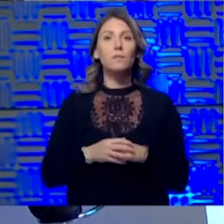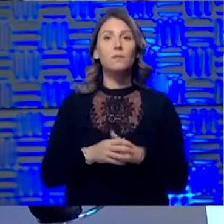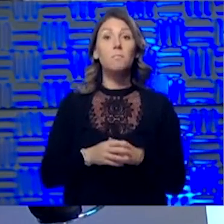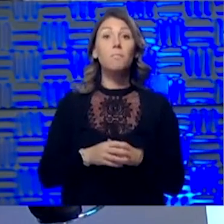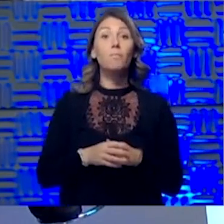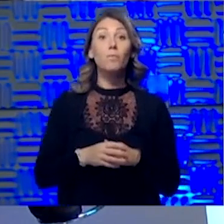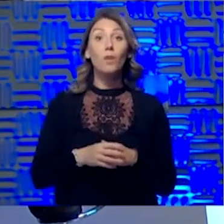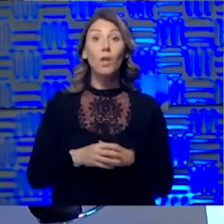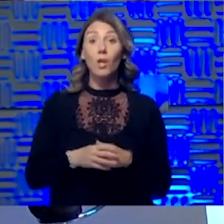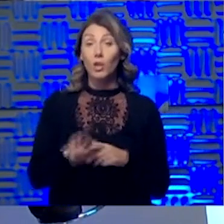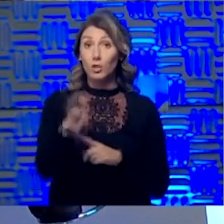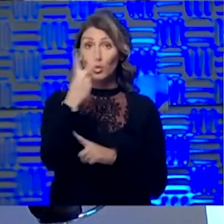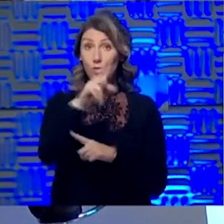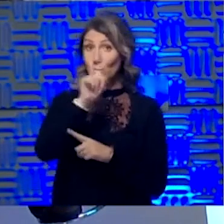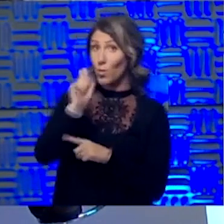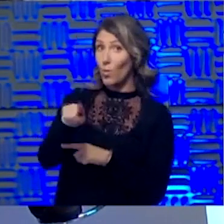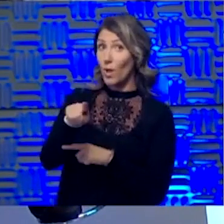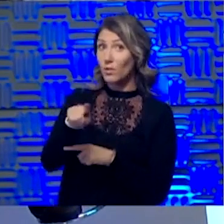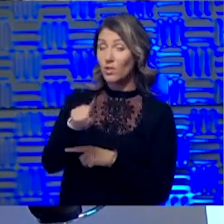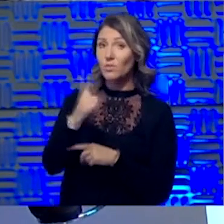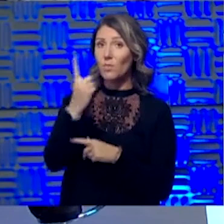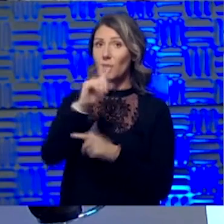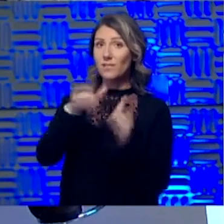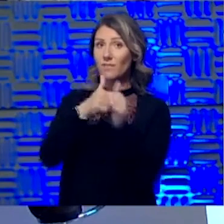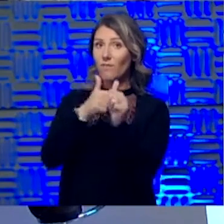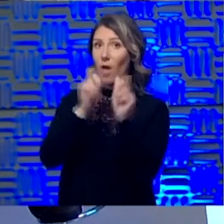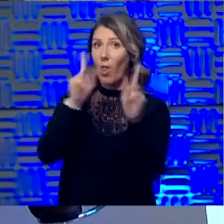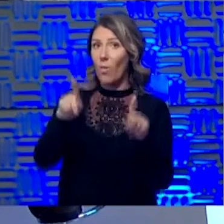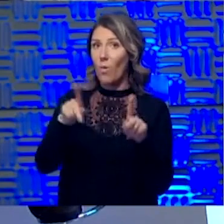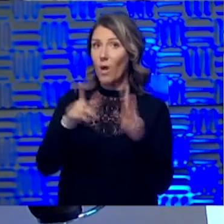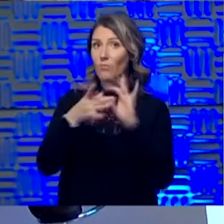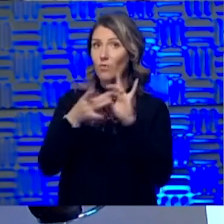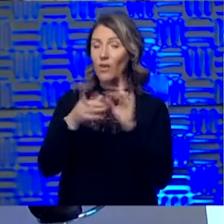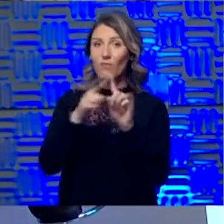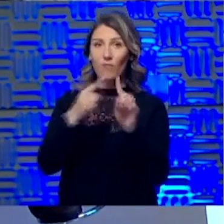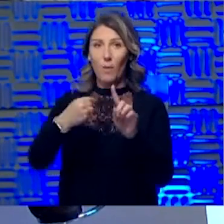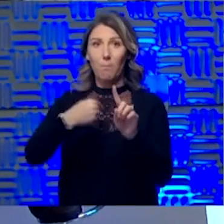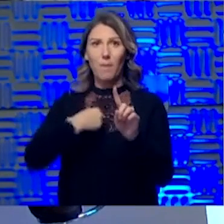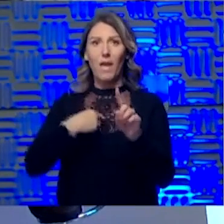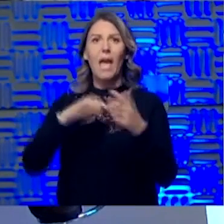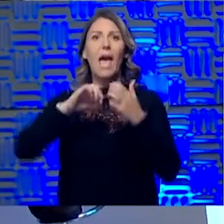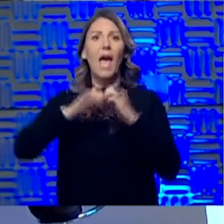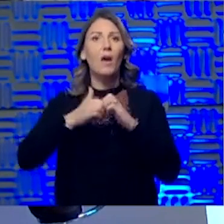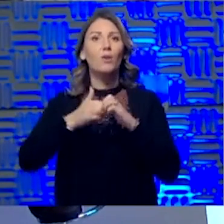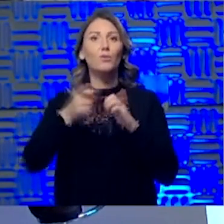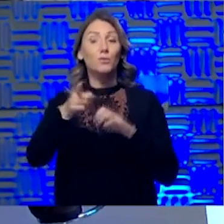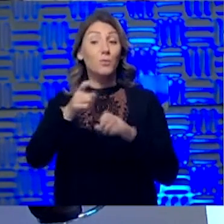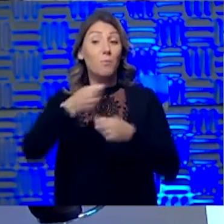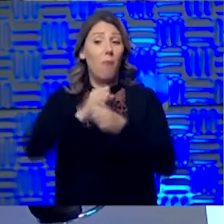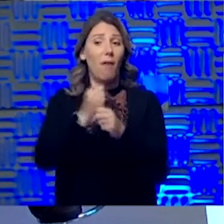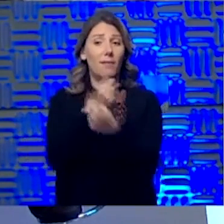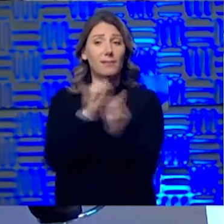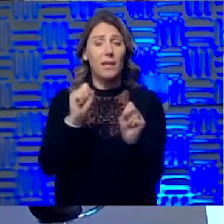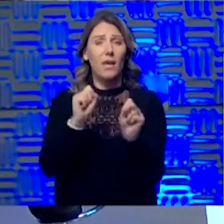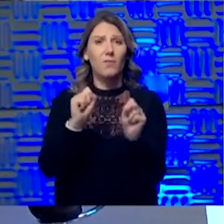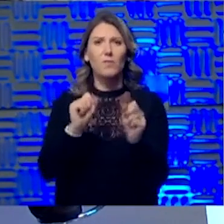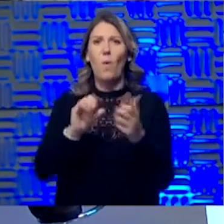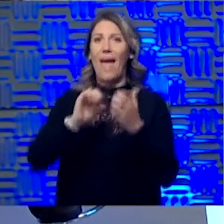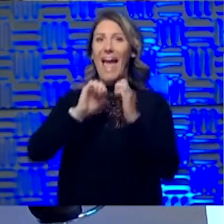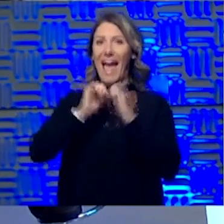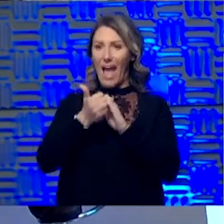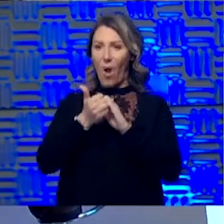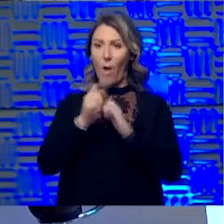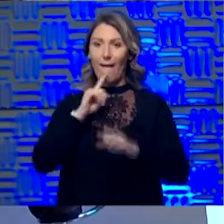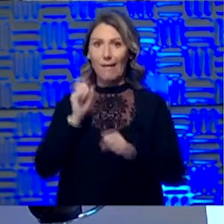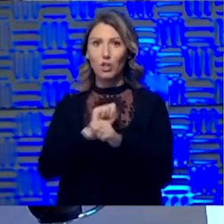is thing. I have two questions. One of them is a follow-up to that, and that comes from me. How do you make it safe? You're saying you can do it safely, but